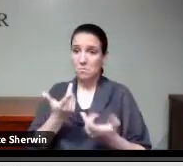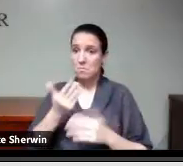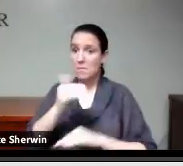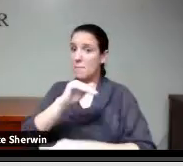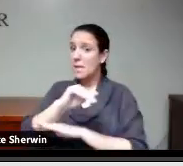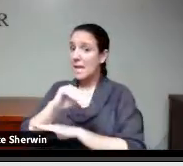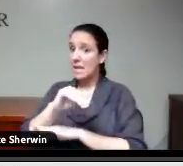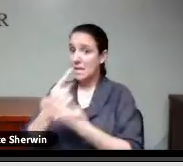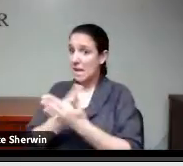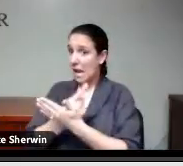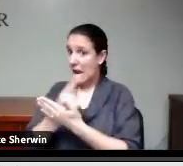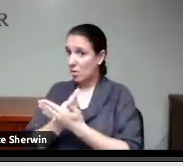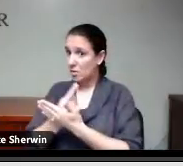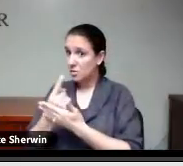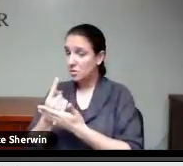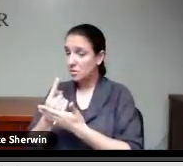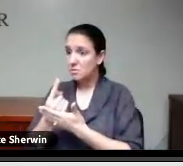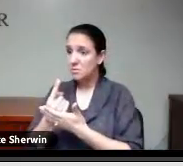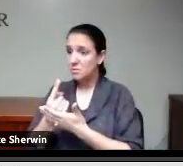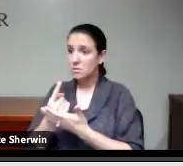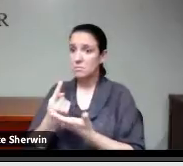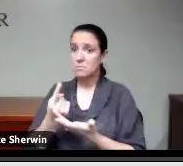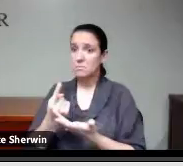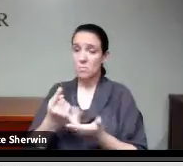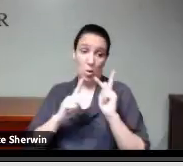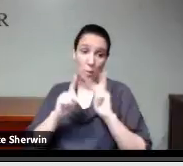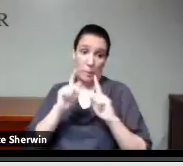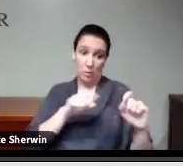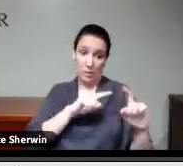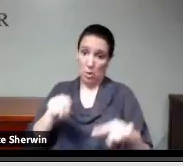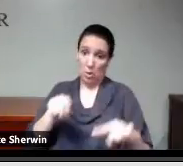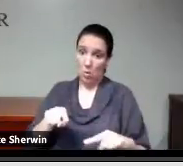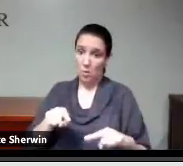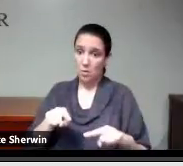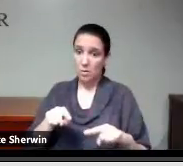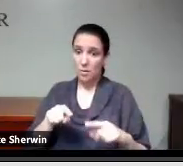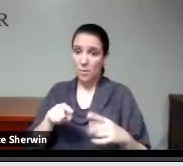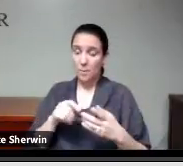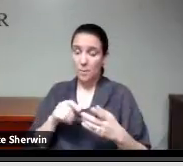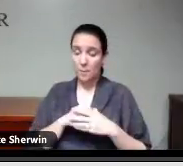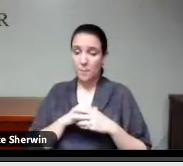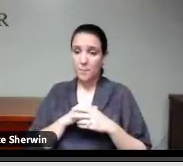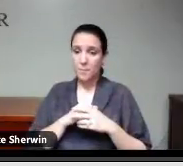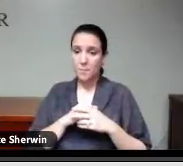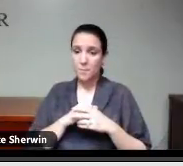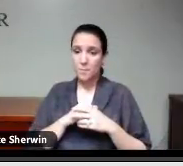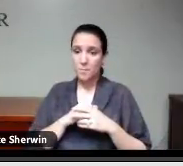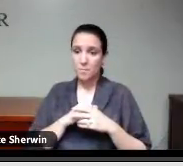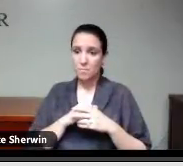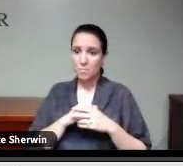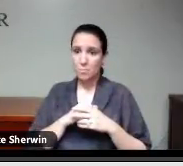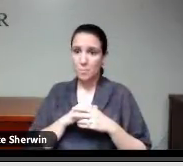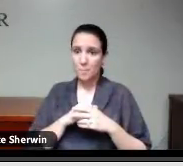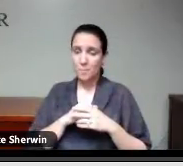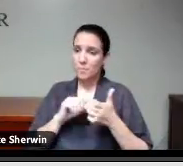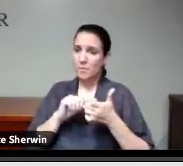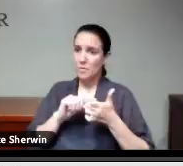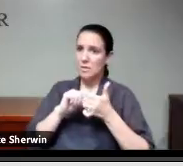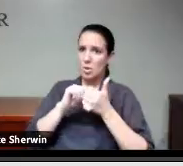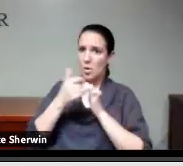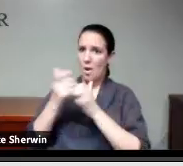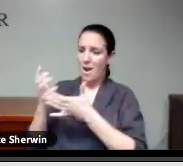have access when they're not working, but then thinking about from an evaluation point of view, how do you gather